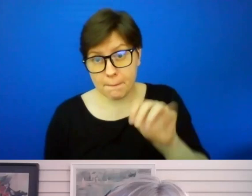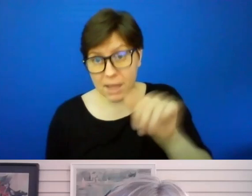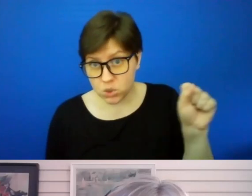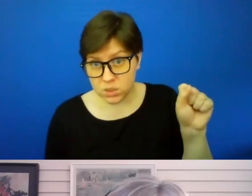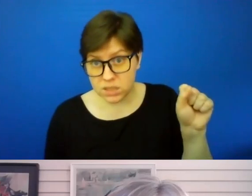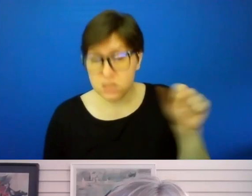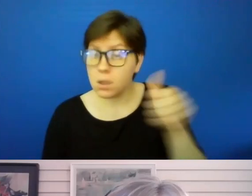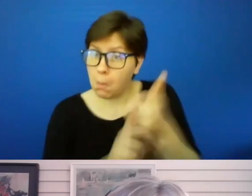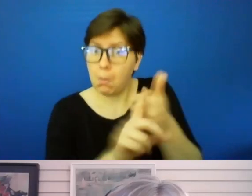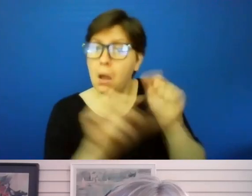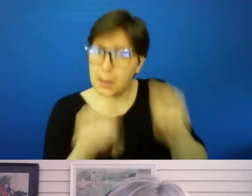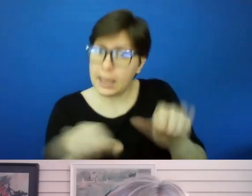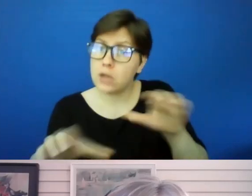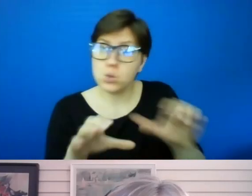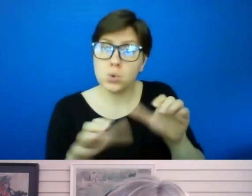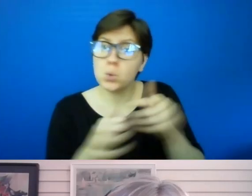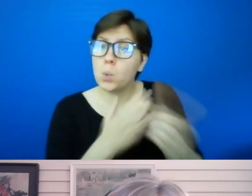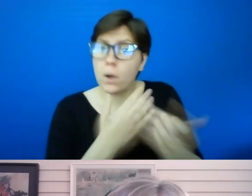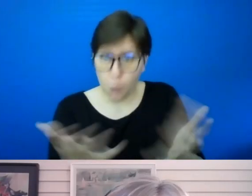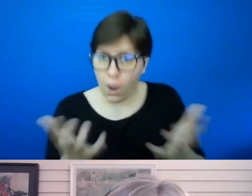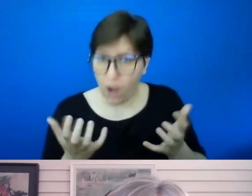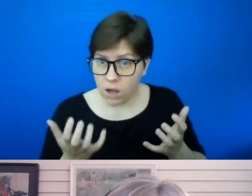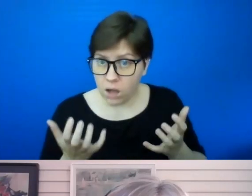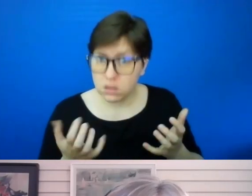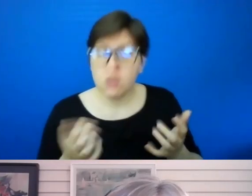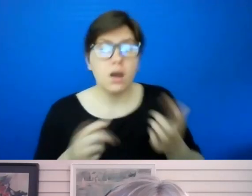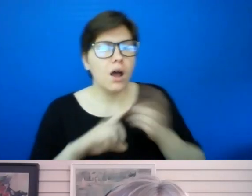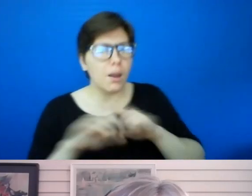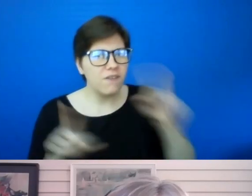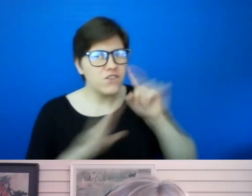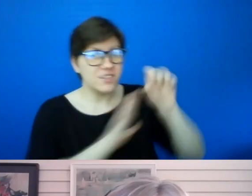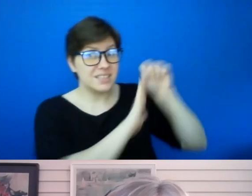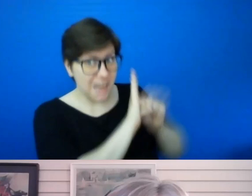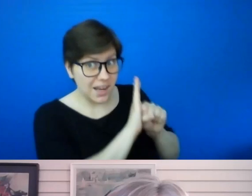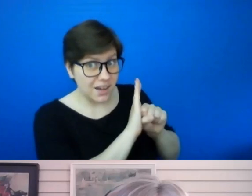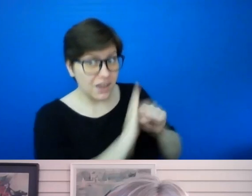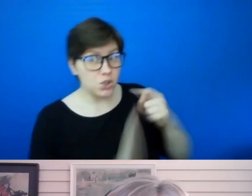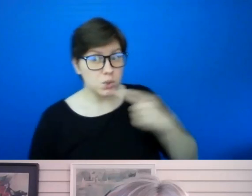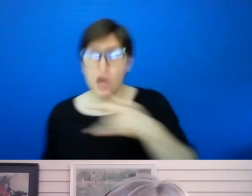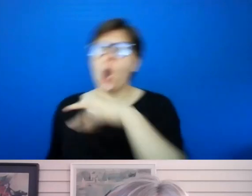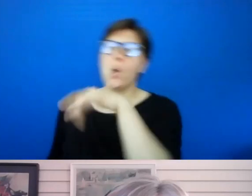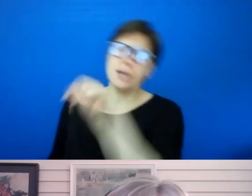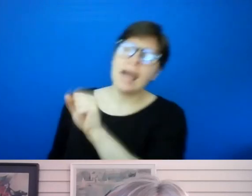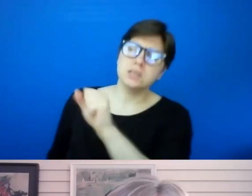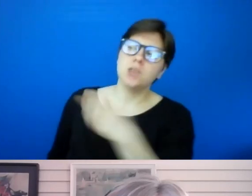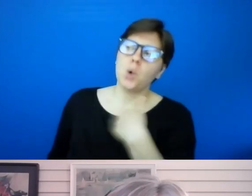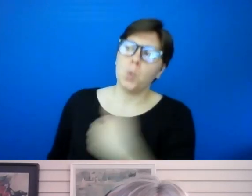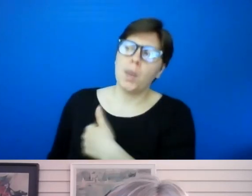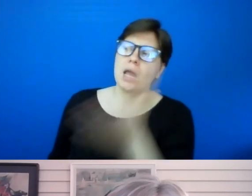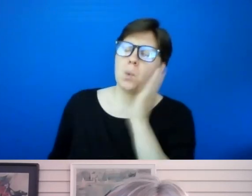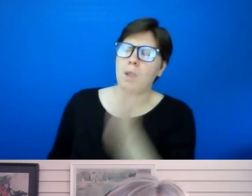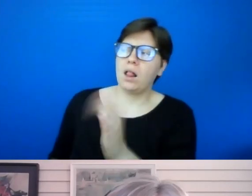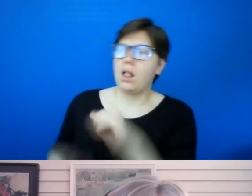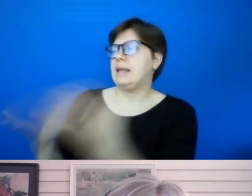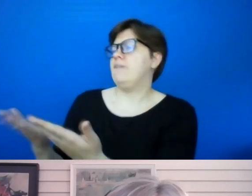can do what he wants, but for the state to say, yes, we're going to give